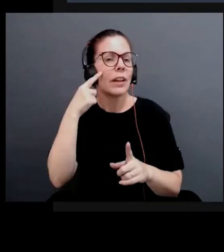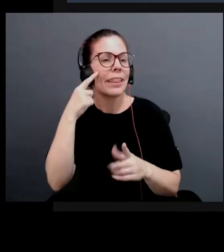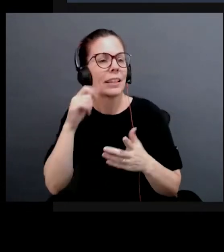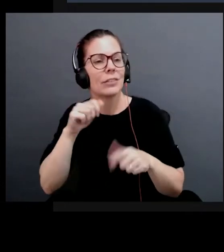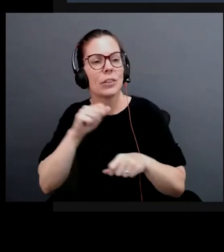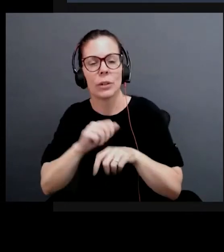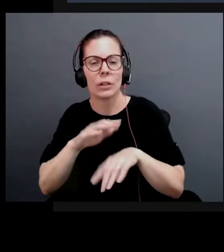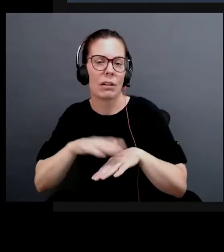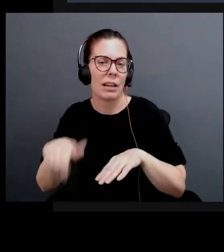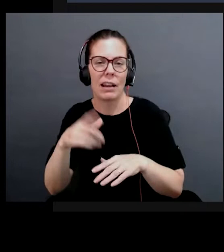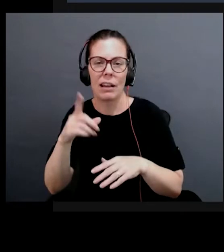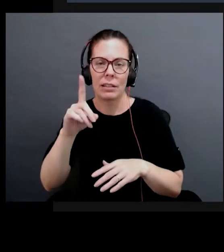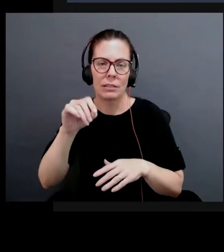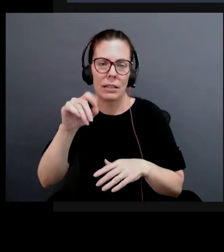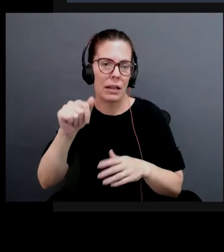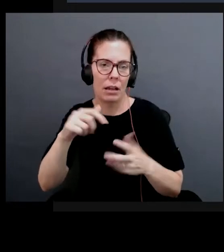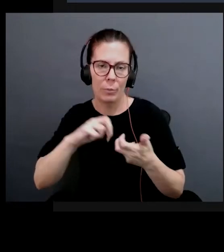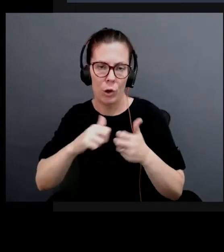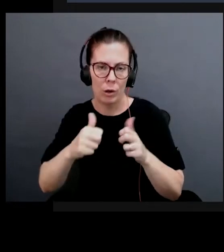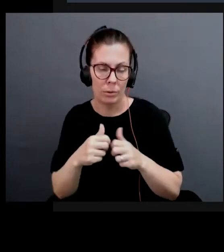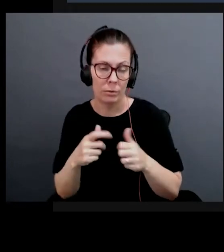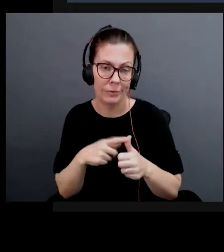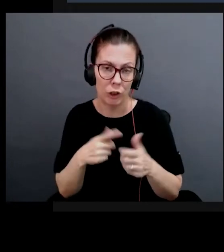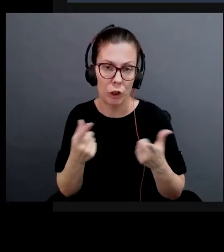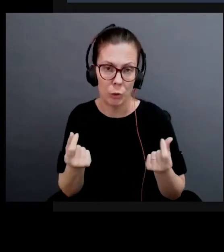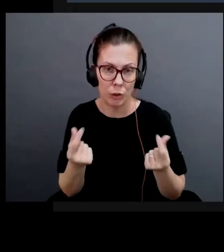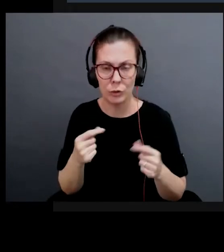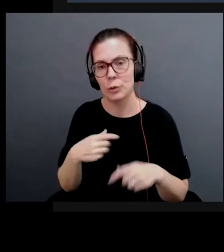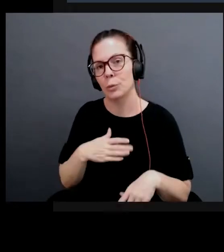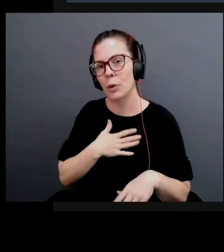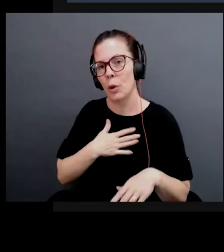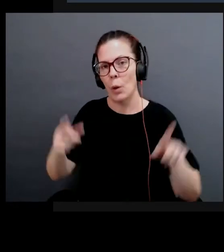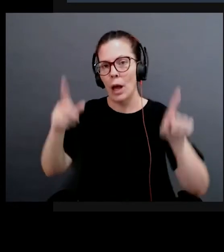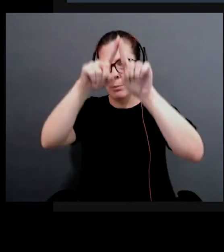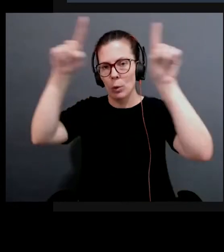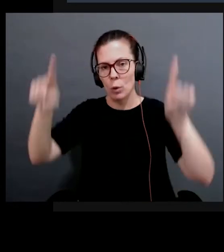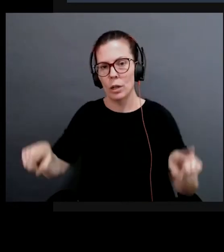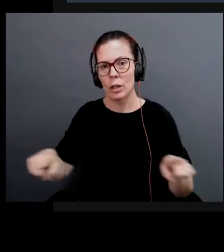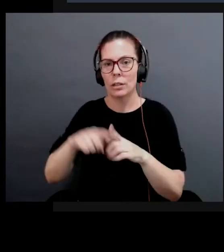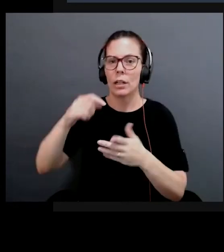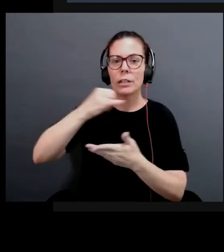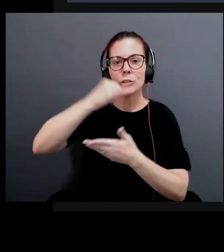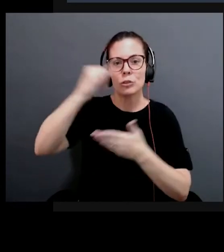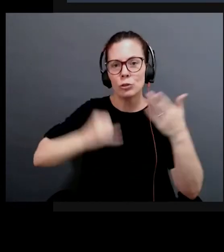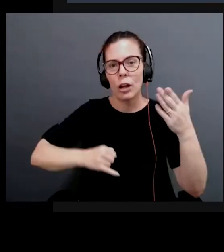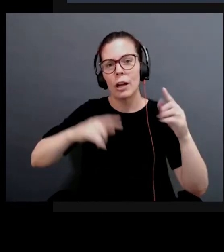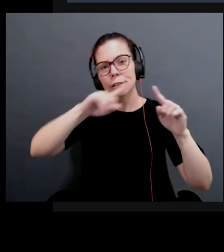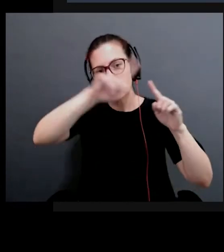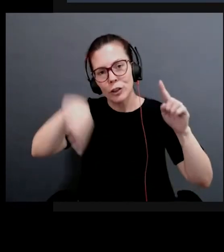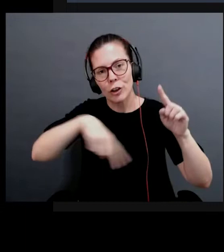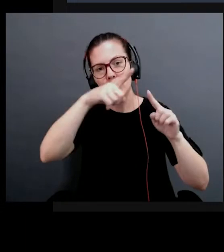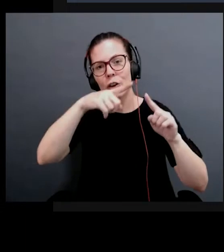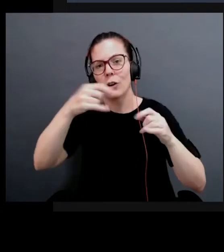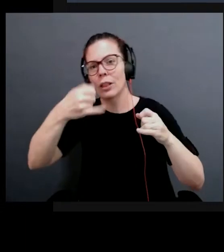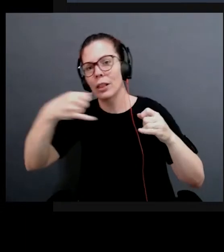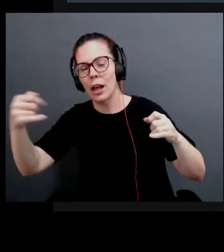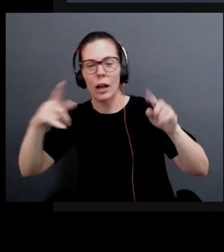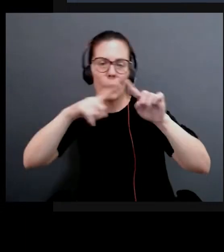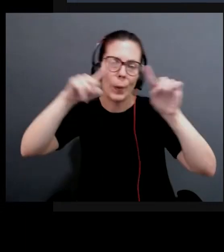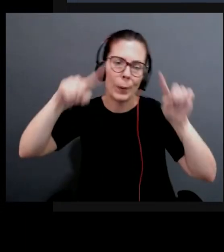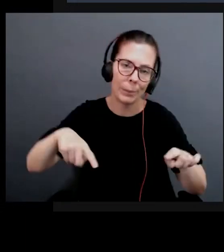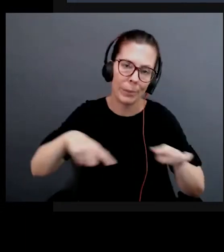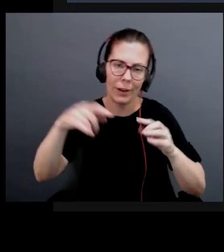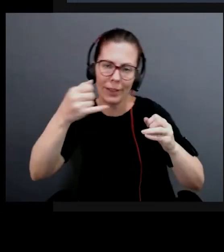data problem, the first thing you're going to probably do is go up to a whiteboard and start drawing circles and lines between them, or boxes or a line between them, depending on what your